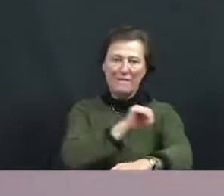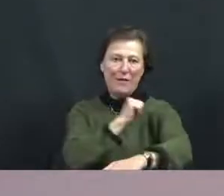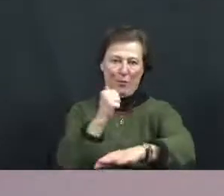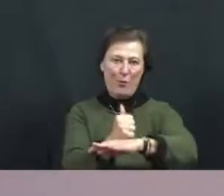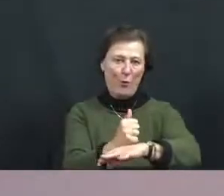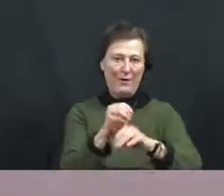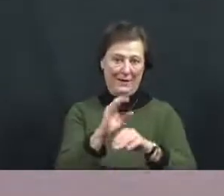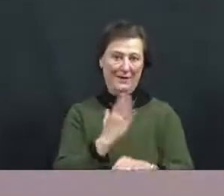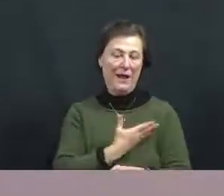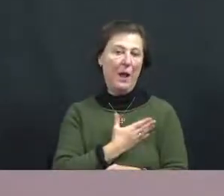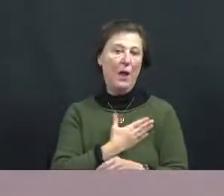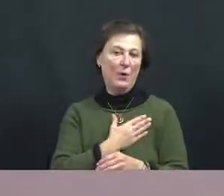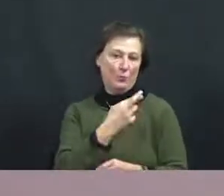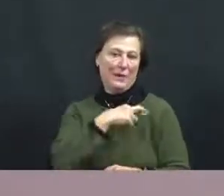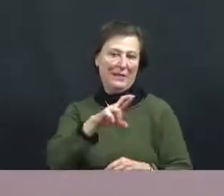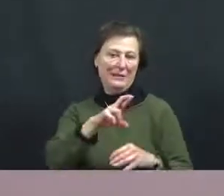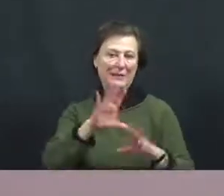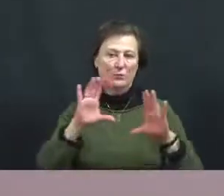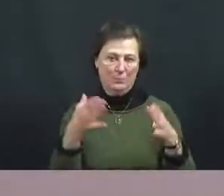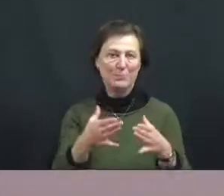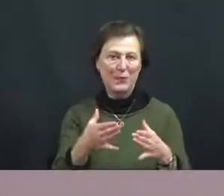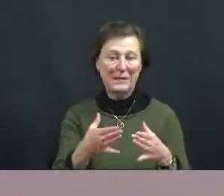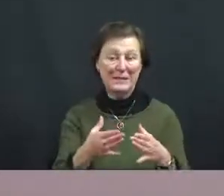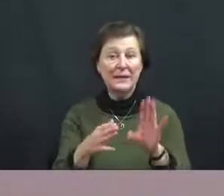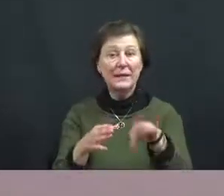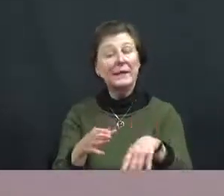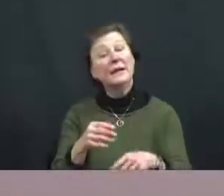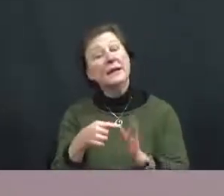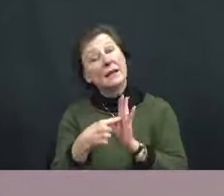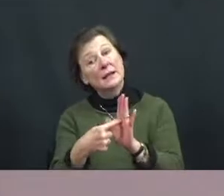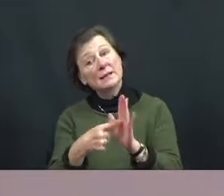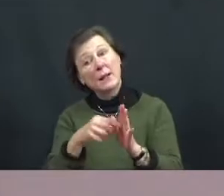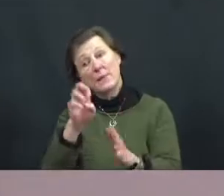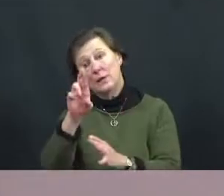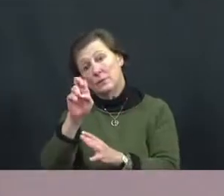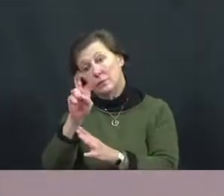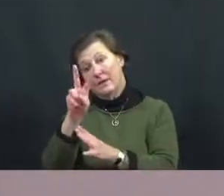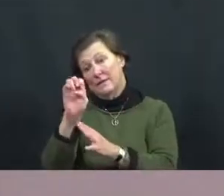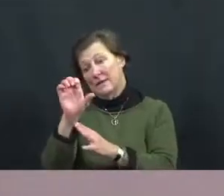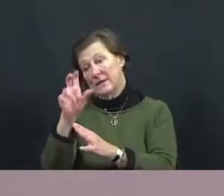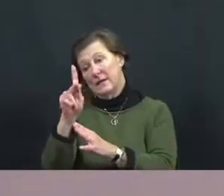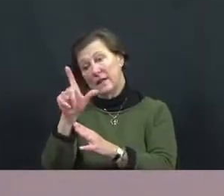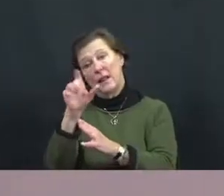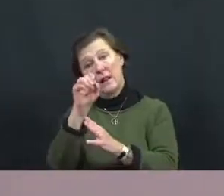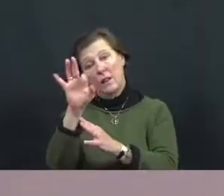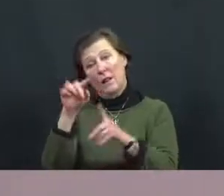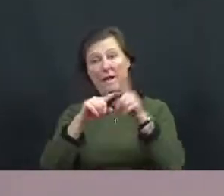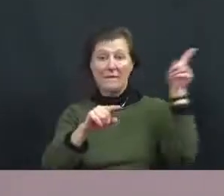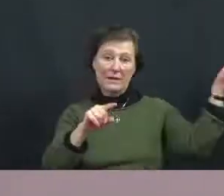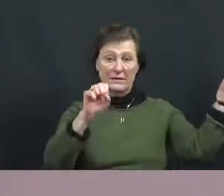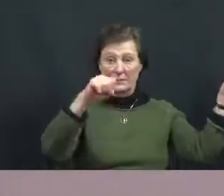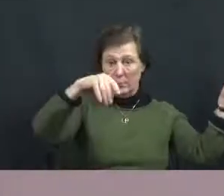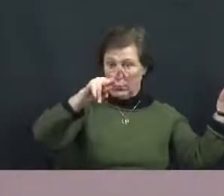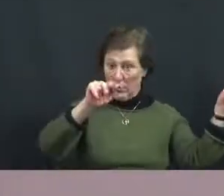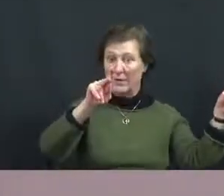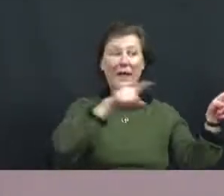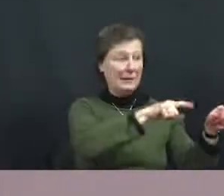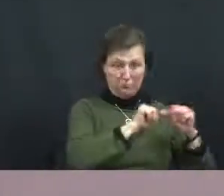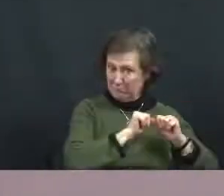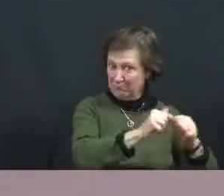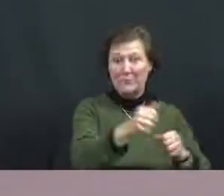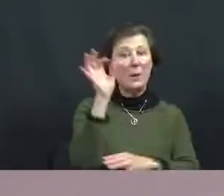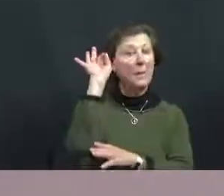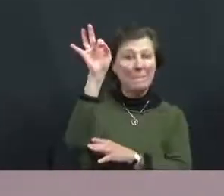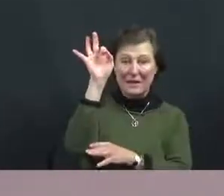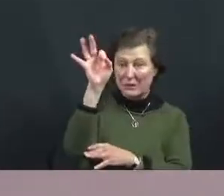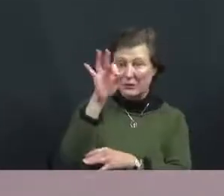movement. Consider, for example, Reverend Eckloff over in Spokane. He continues to minister there and enjoy